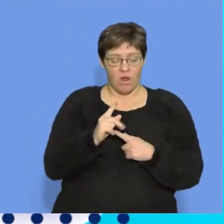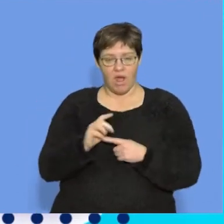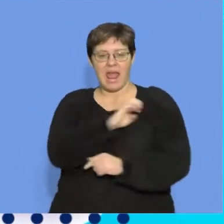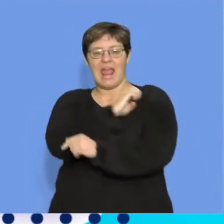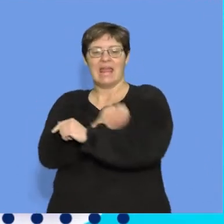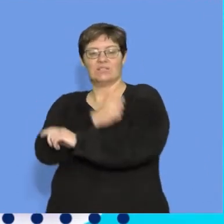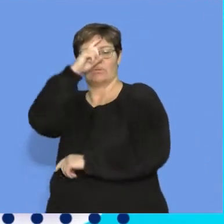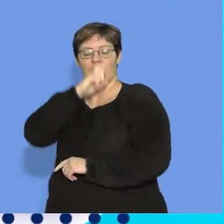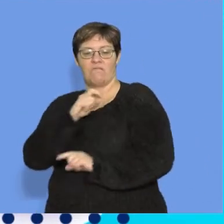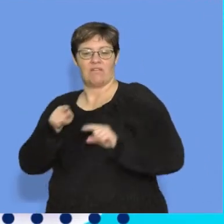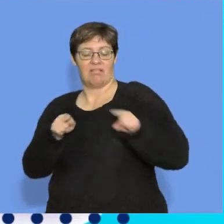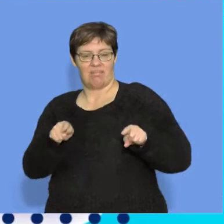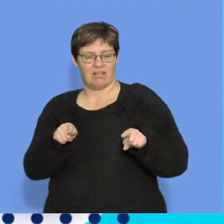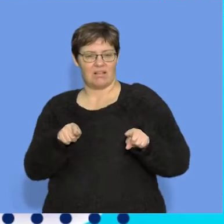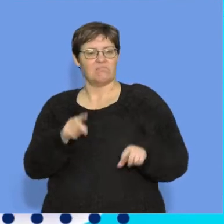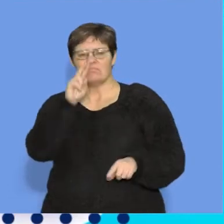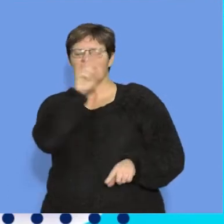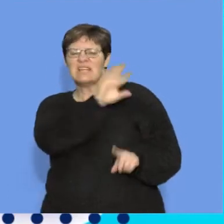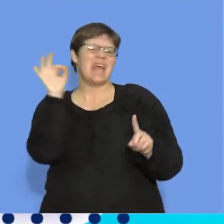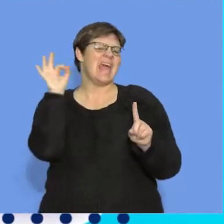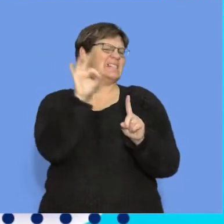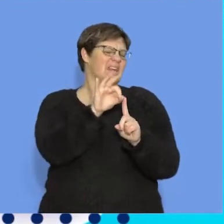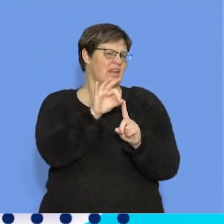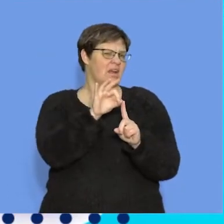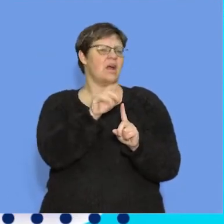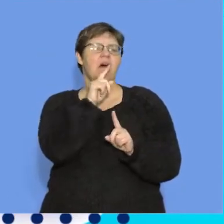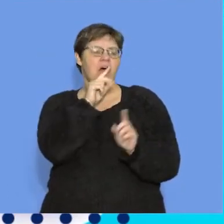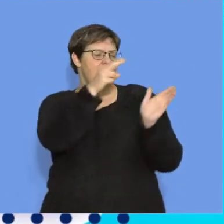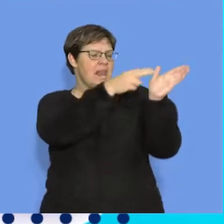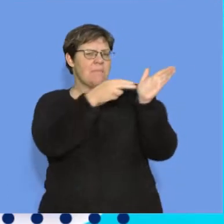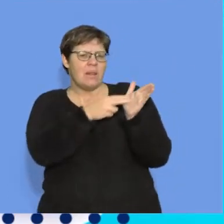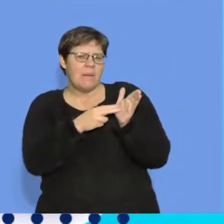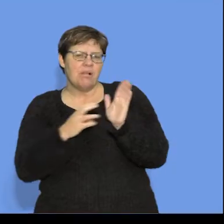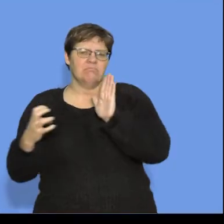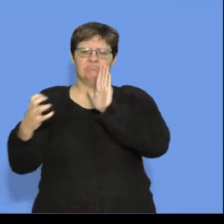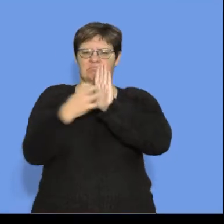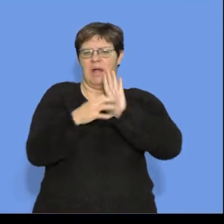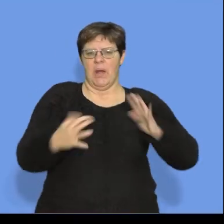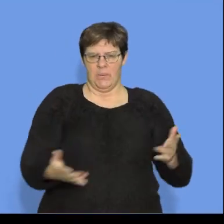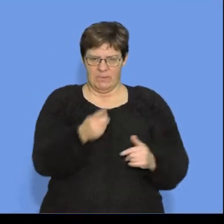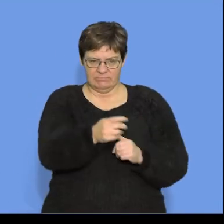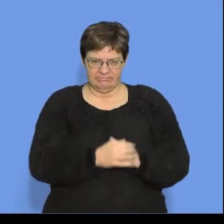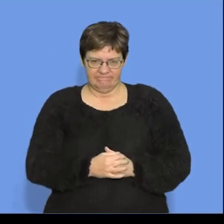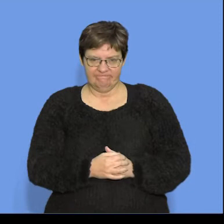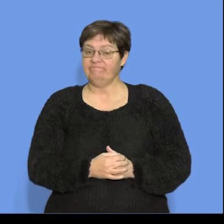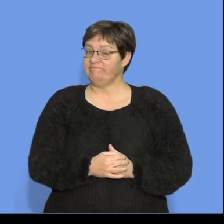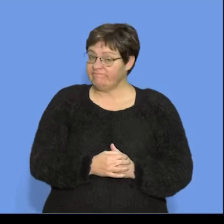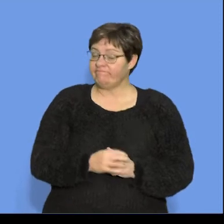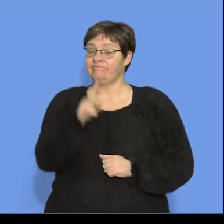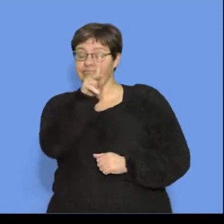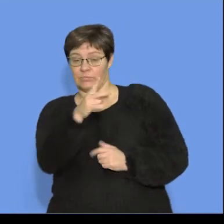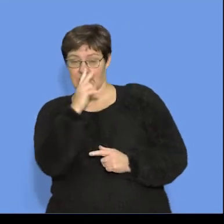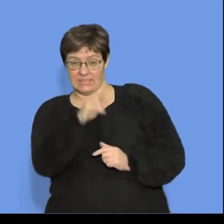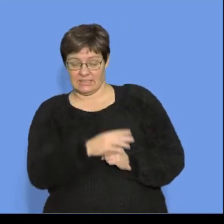energy profile and see exactly how we label it on the energy profile. So here you